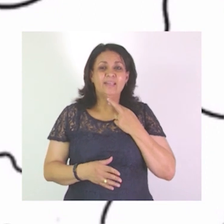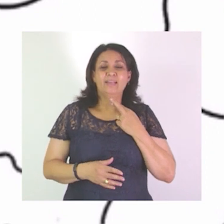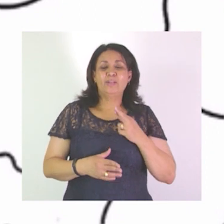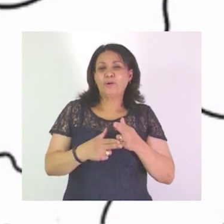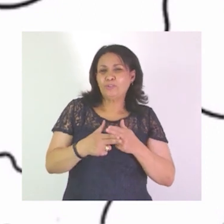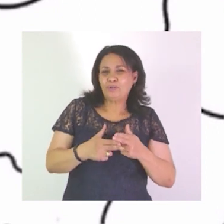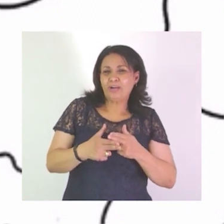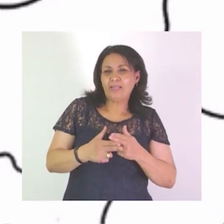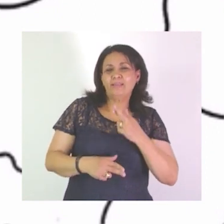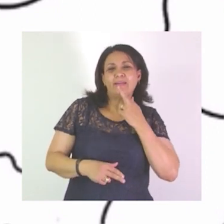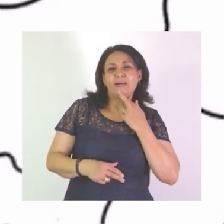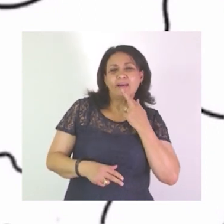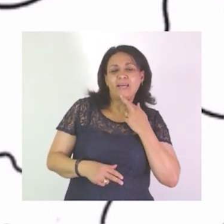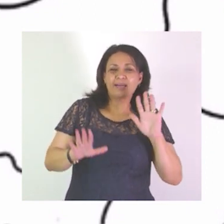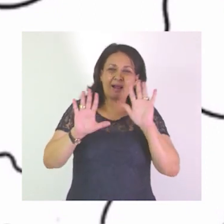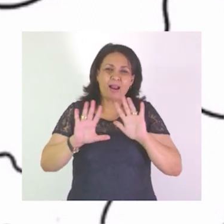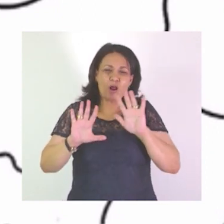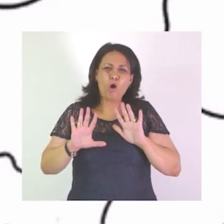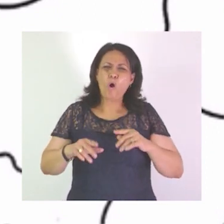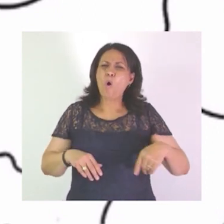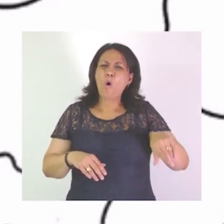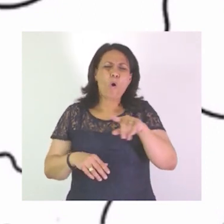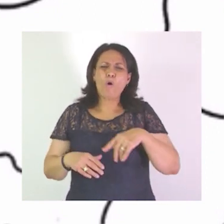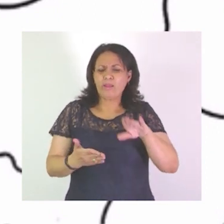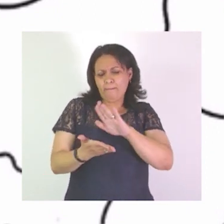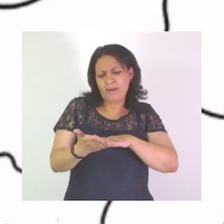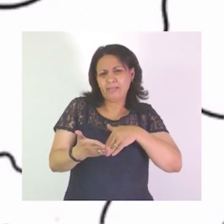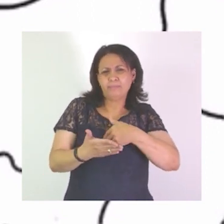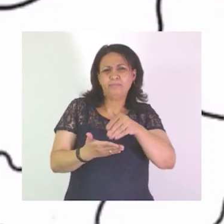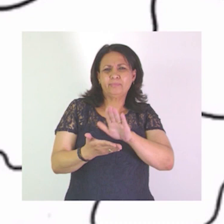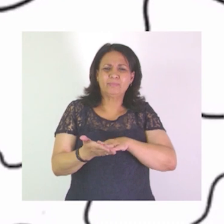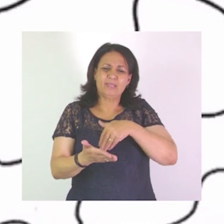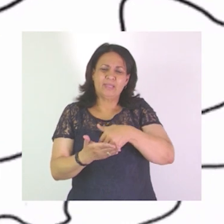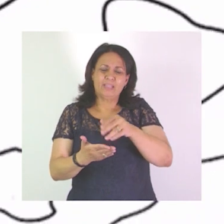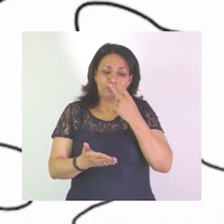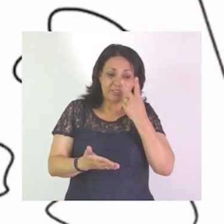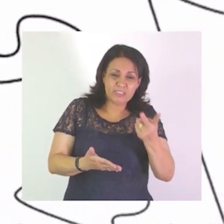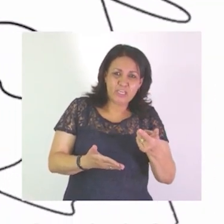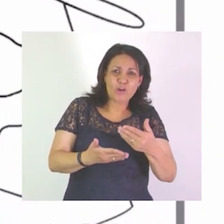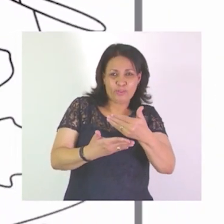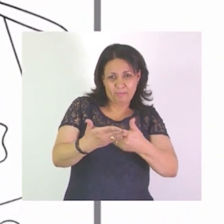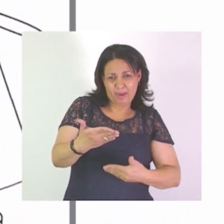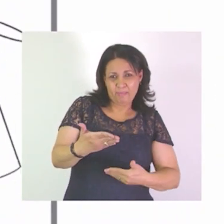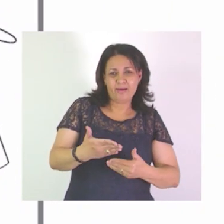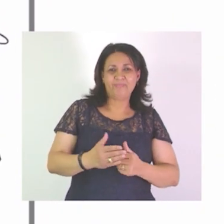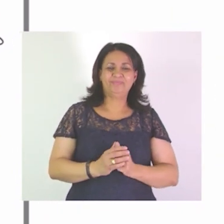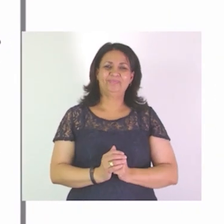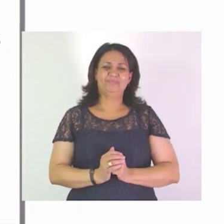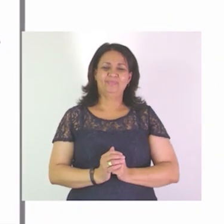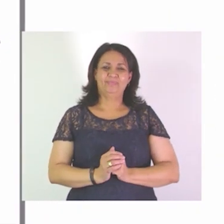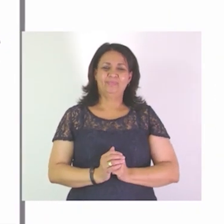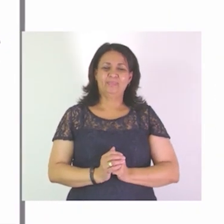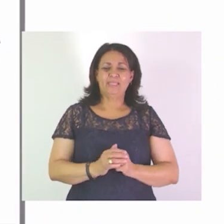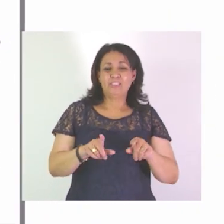the red color to color all the paintbrushes that you can see on the paper there. And just